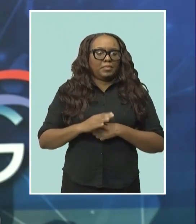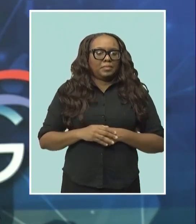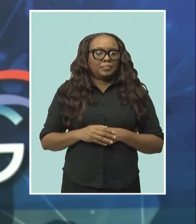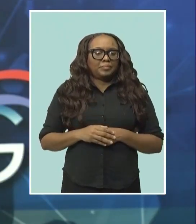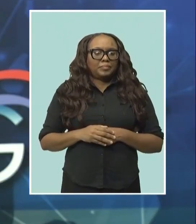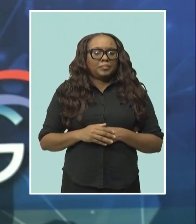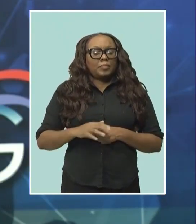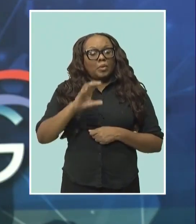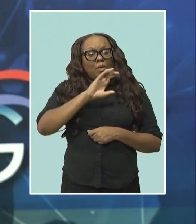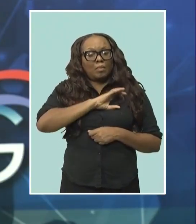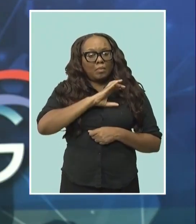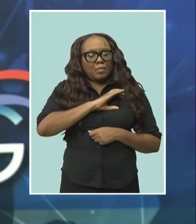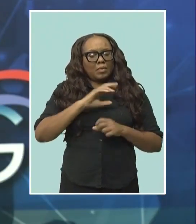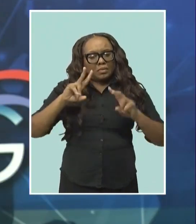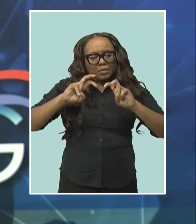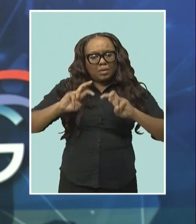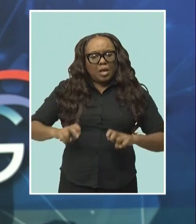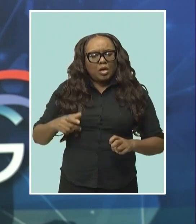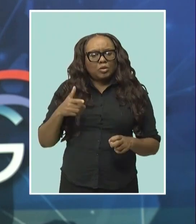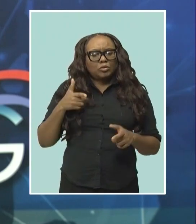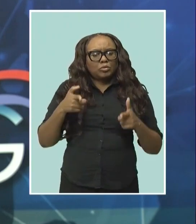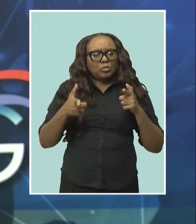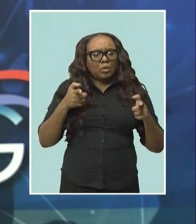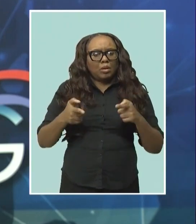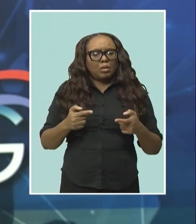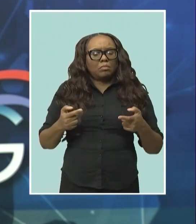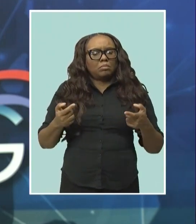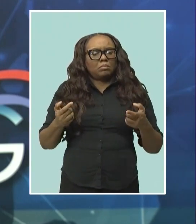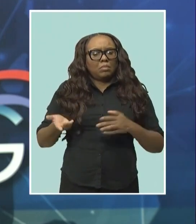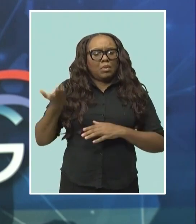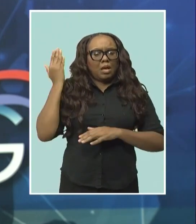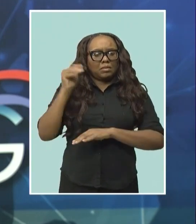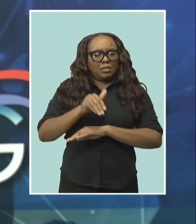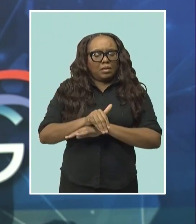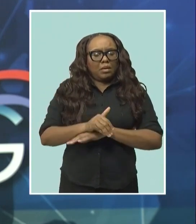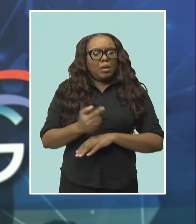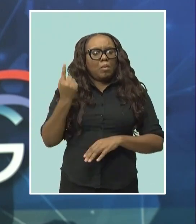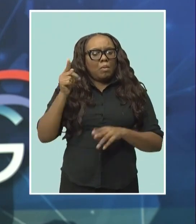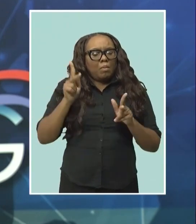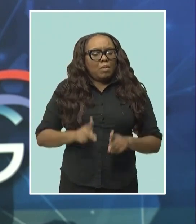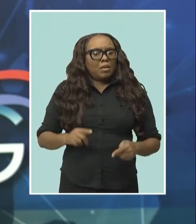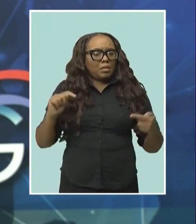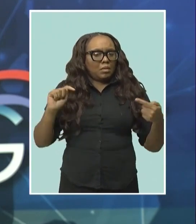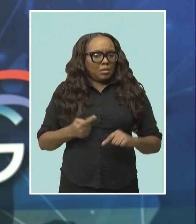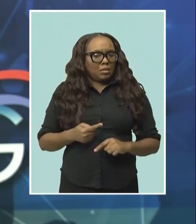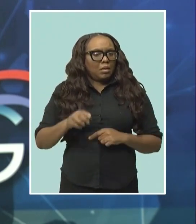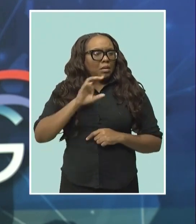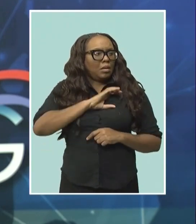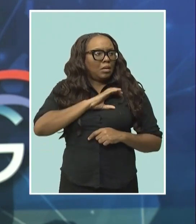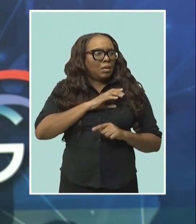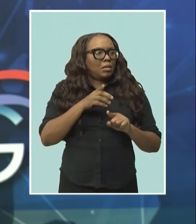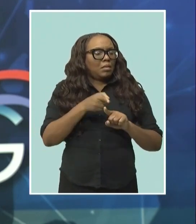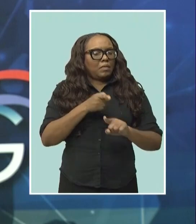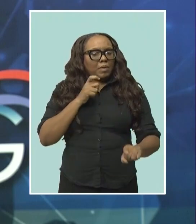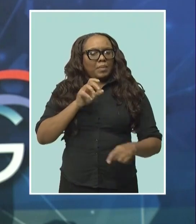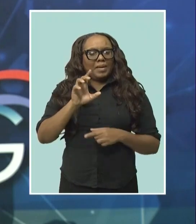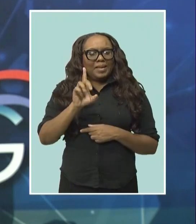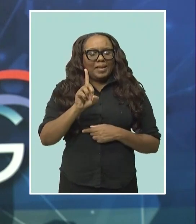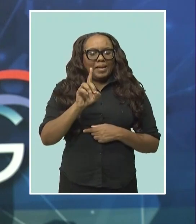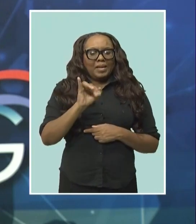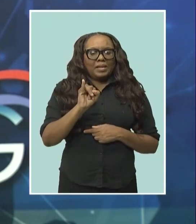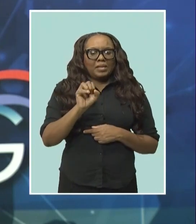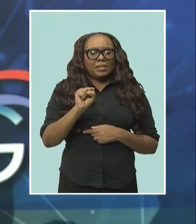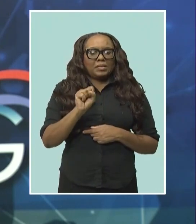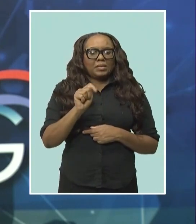lawmen are investigating a shooting incident last night that left one person injured. Lawmen from the District A police station were quick to